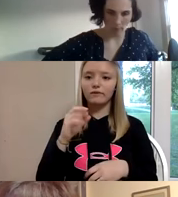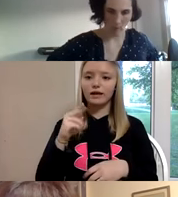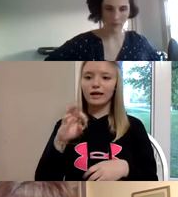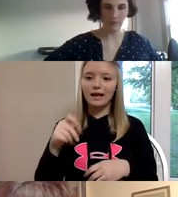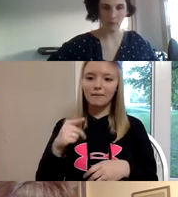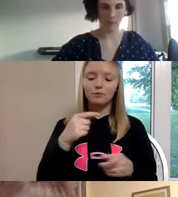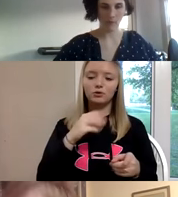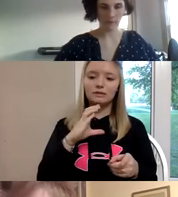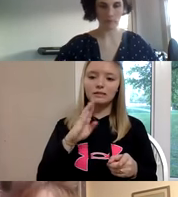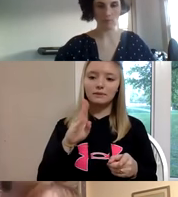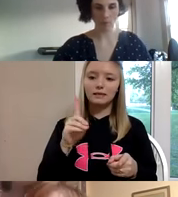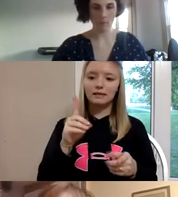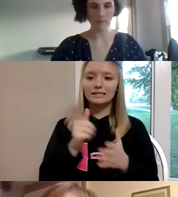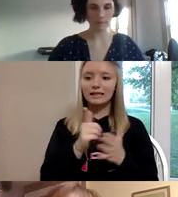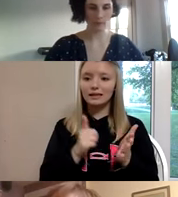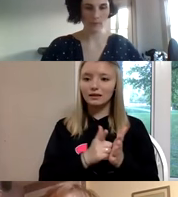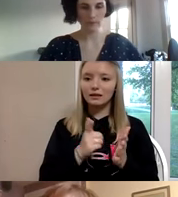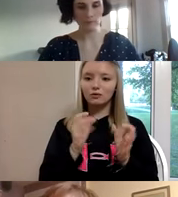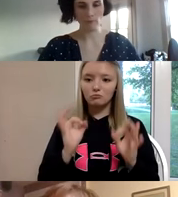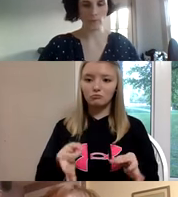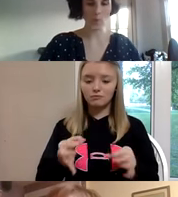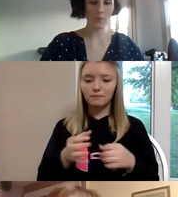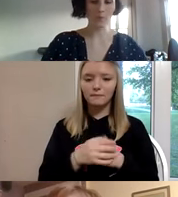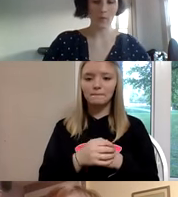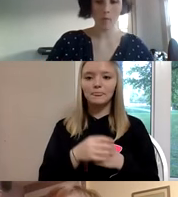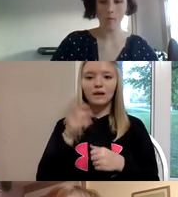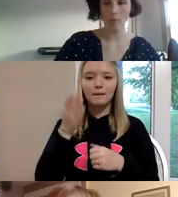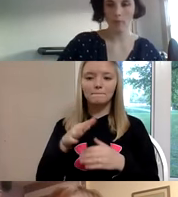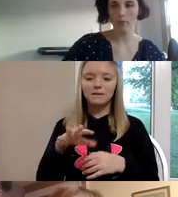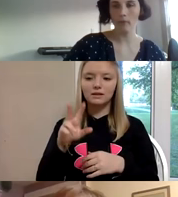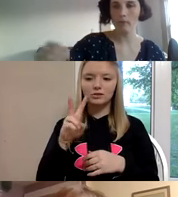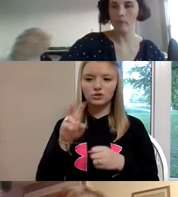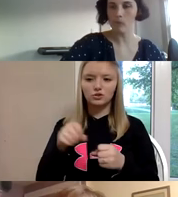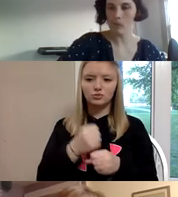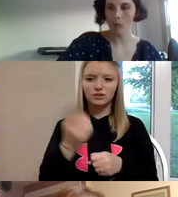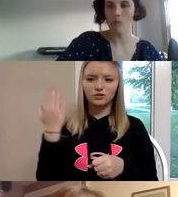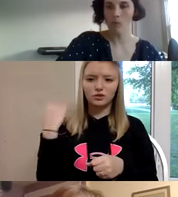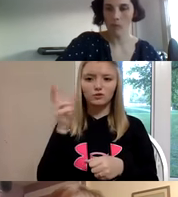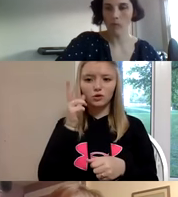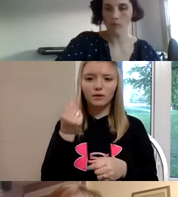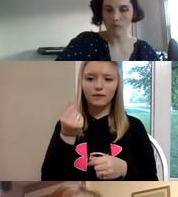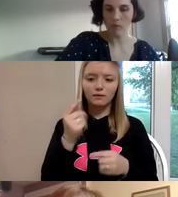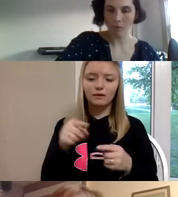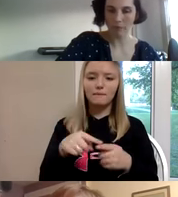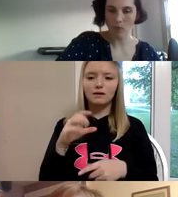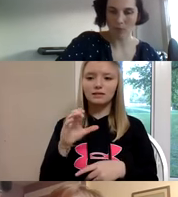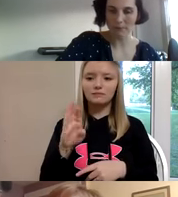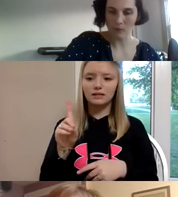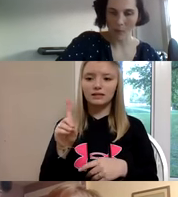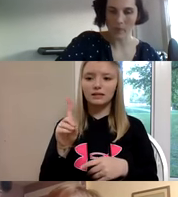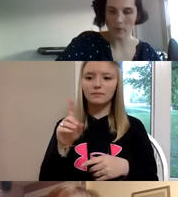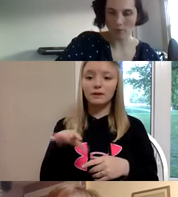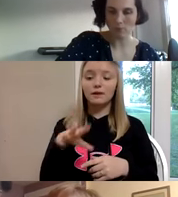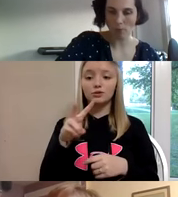about 2 years ago, where you might have heard just a little bit about CBD here and there, about 2 years ago, we saw a